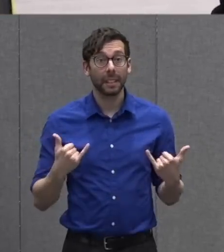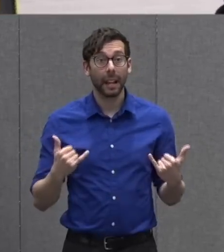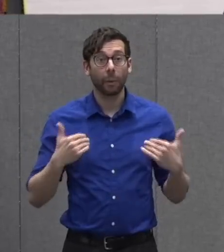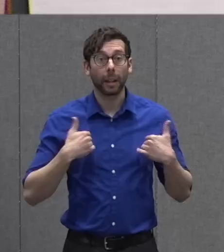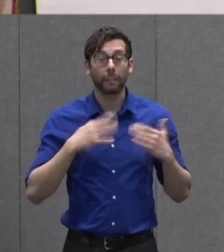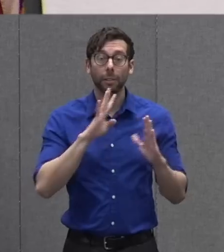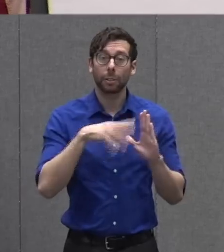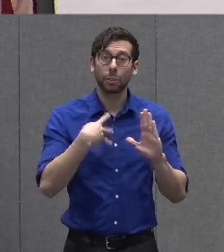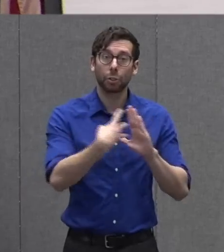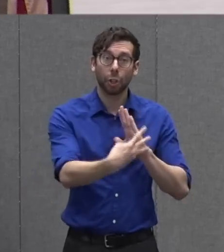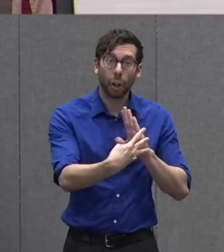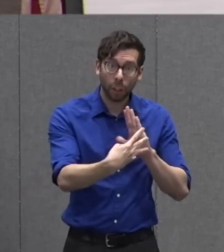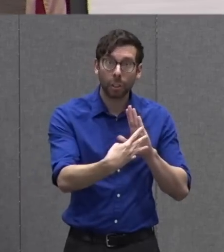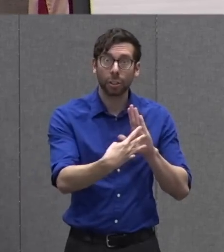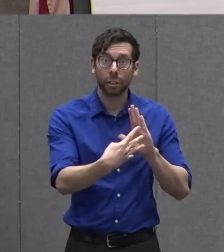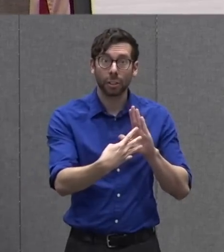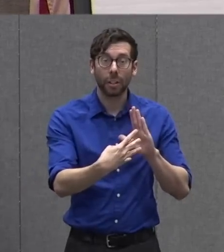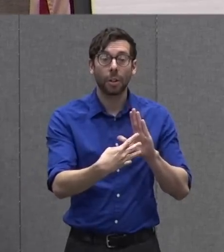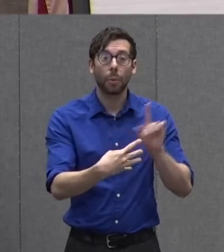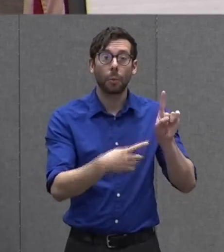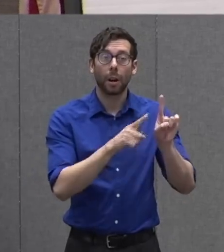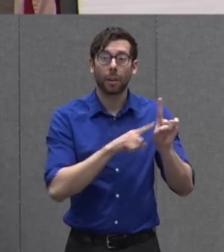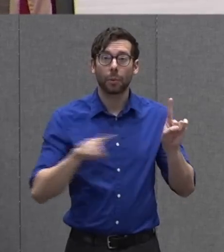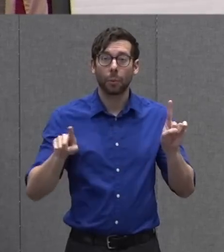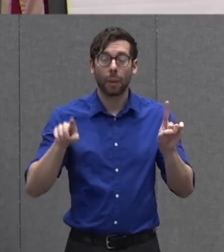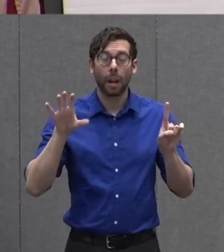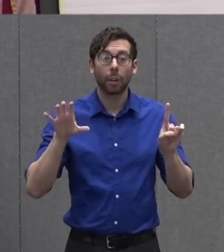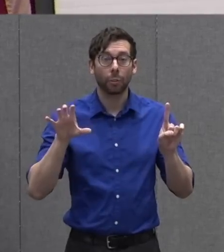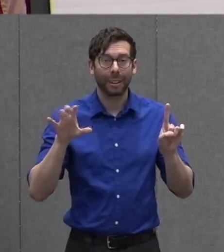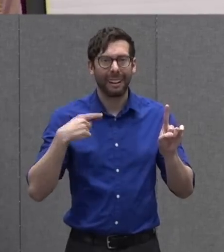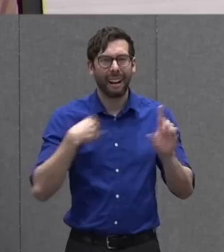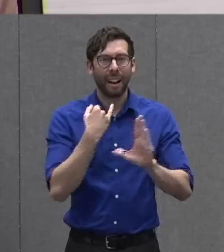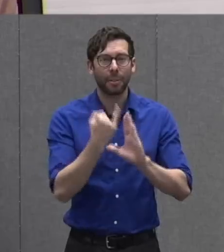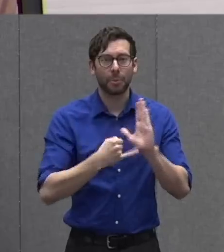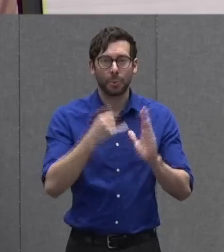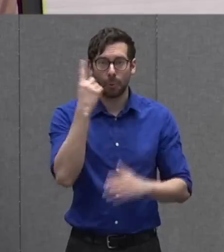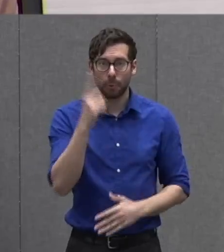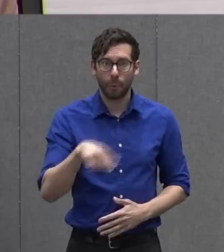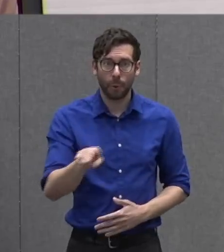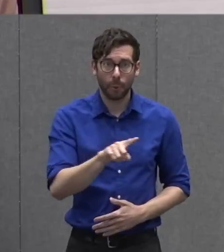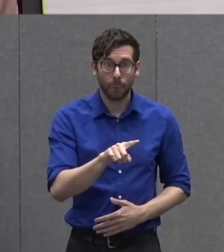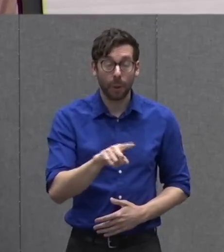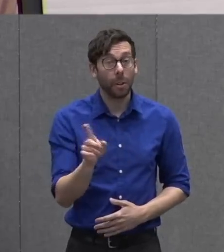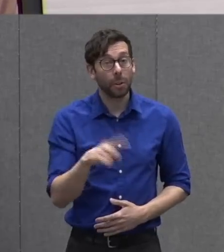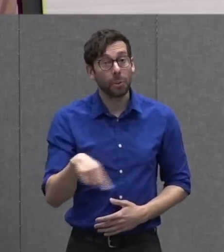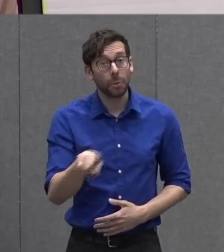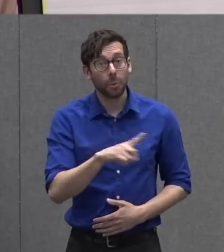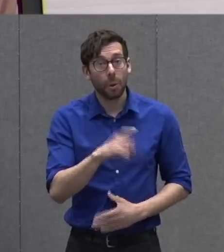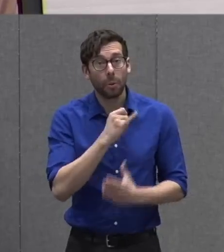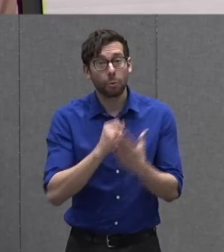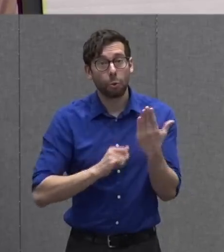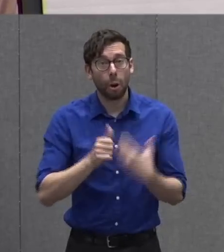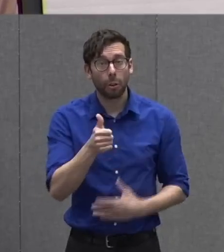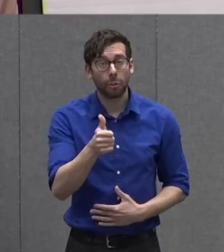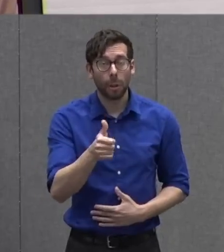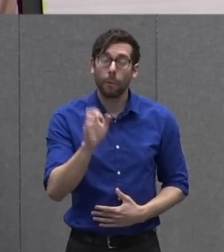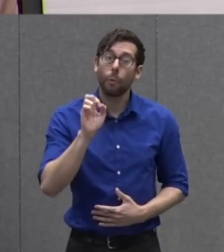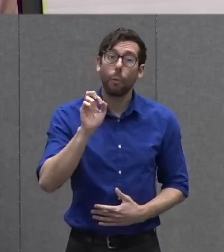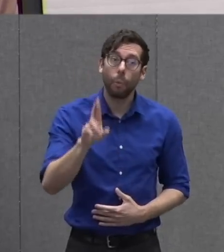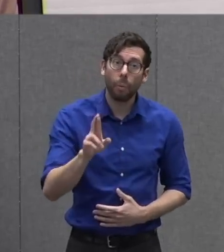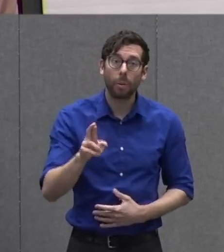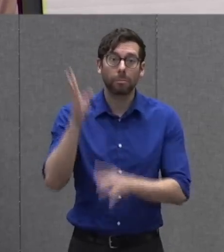for you. You can draw one at home, or you can download one if you want to do some hundreds chart games with us today